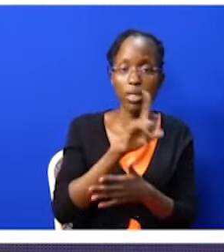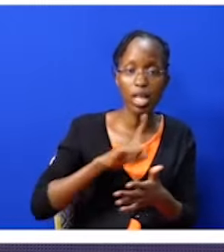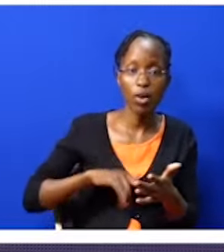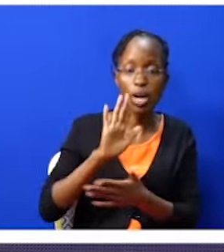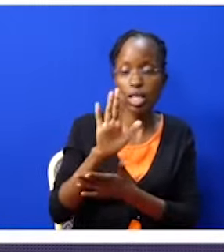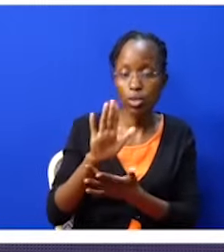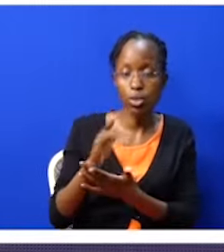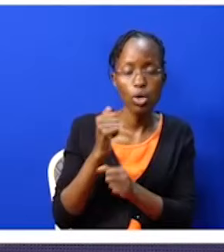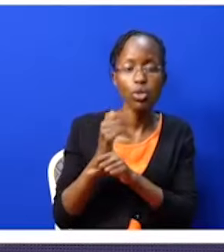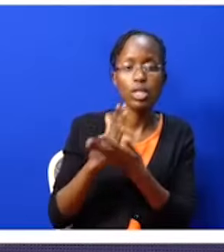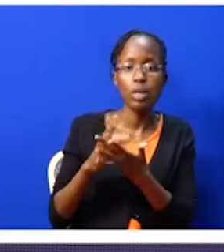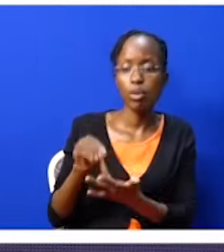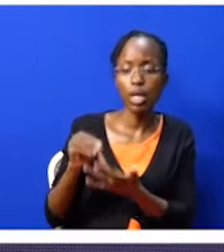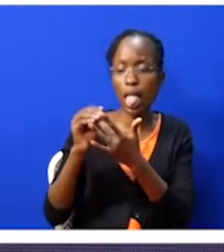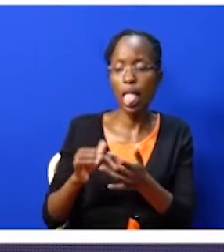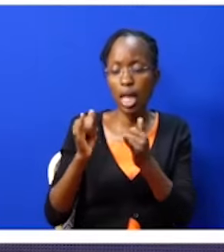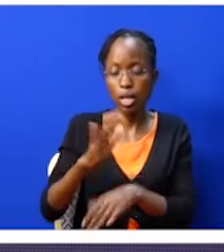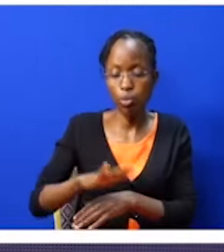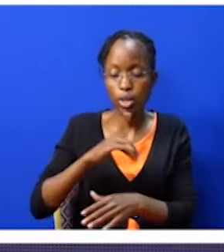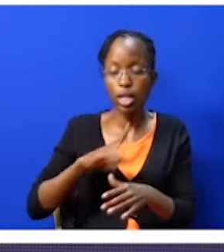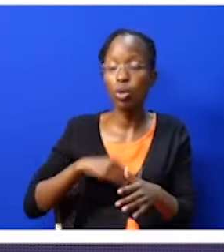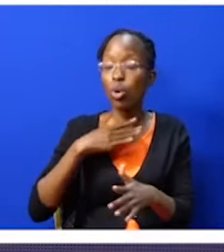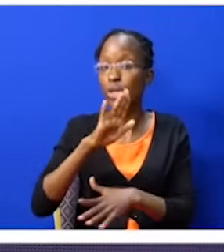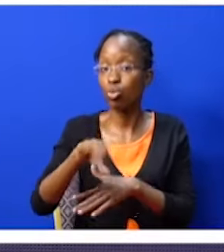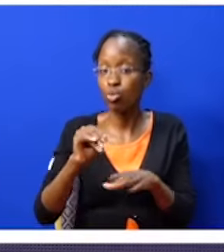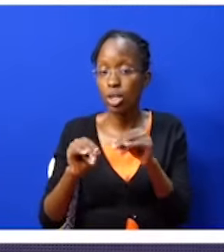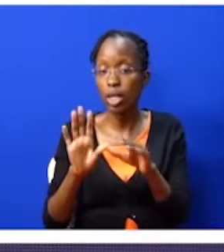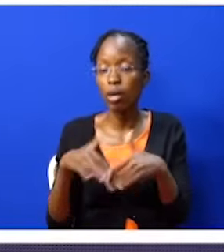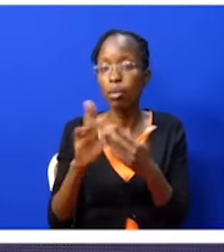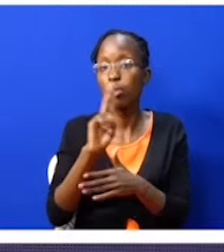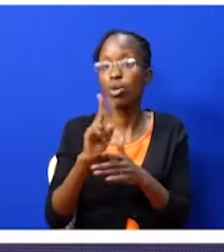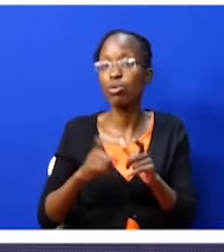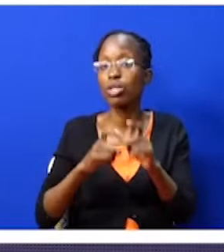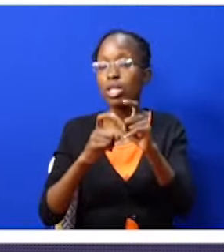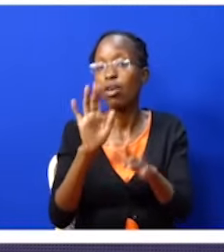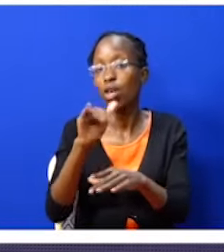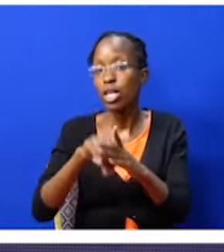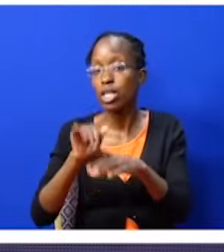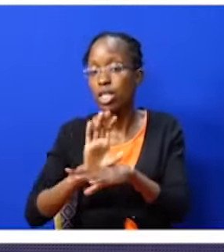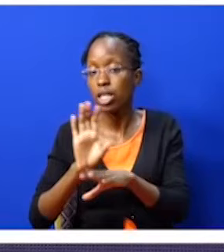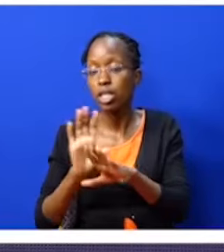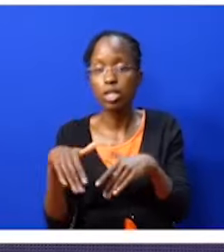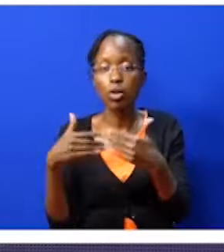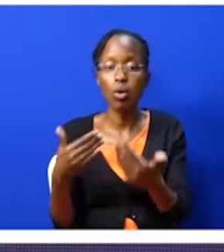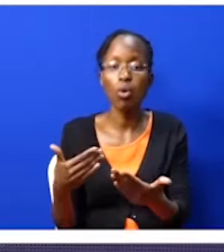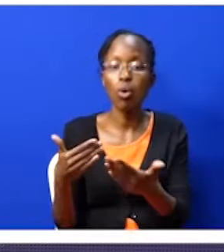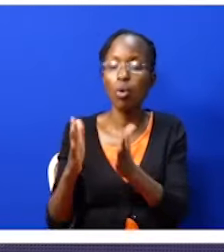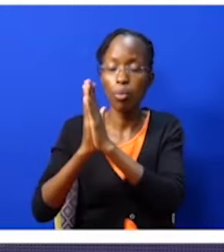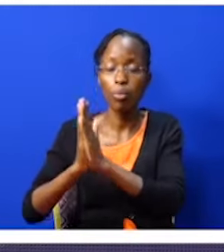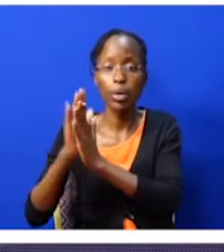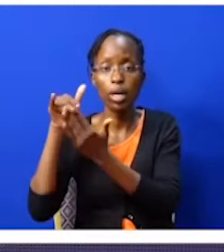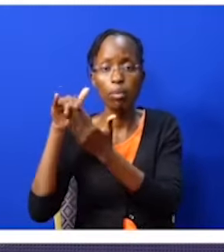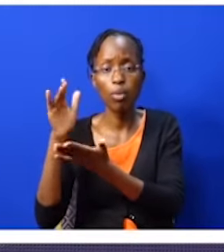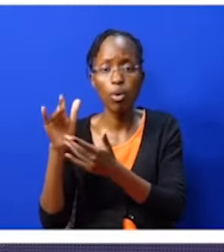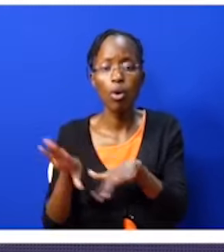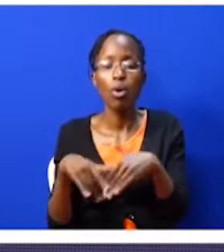to do this year, a new territory He wants you to take. It could be using your gift at church. It could be spending more time with God. It